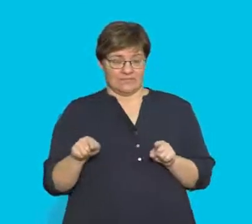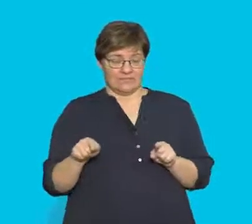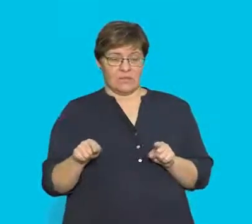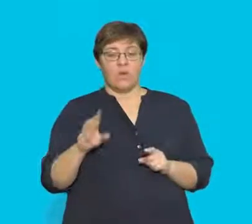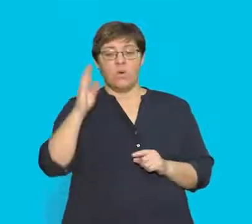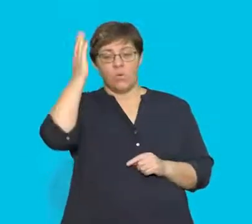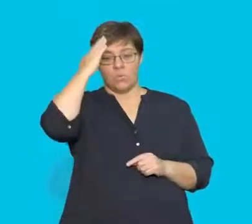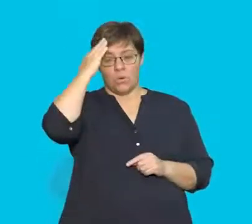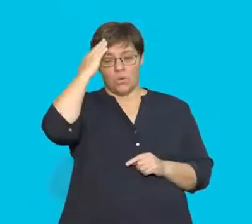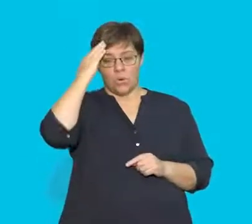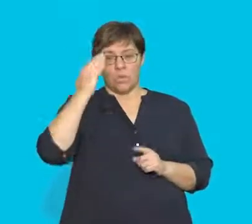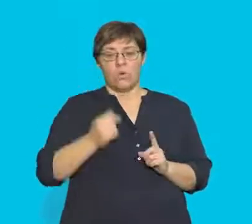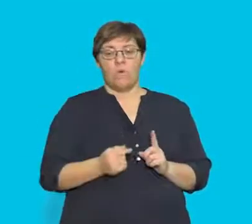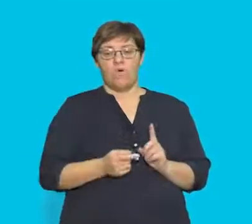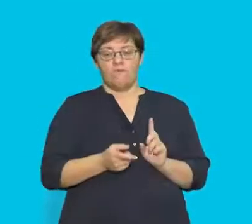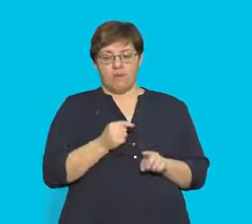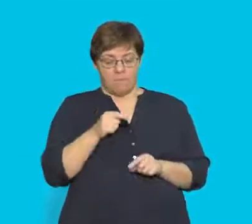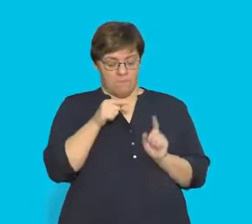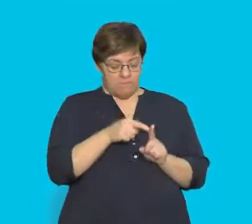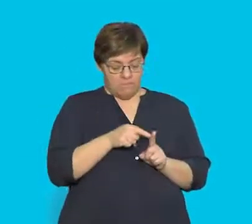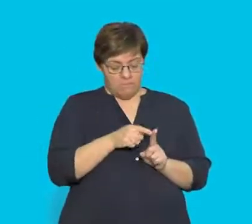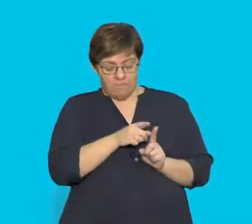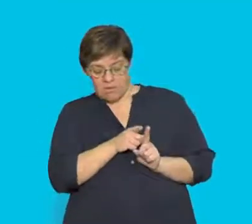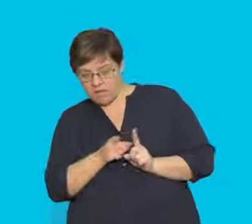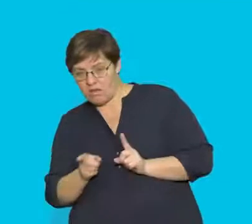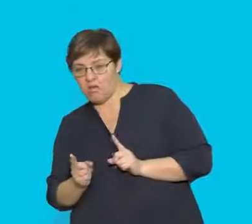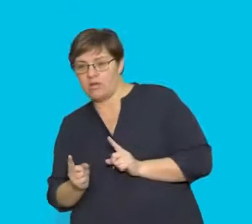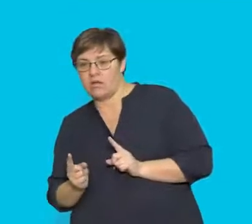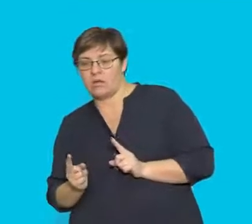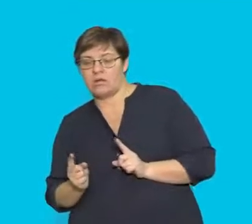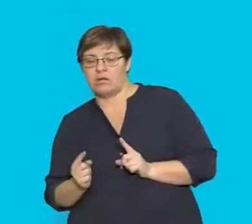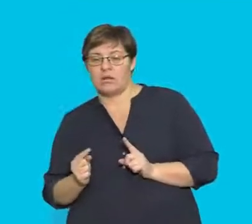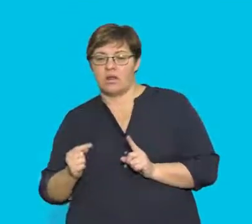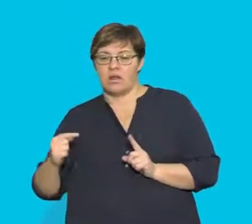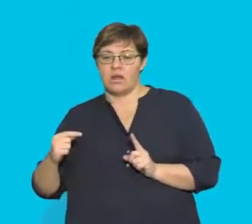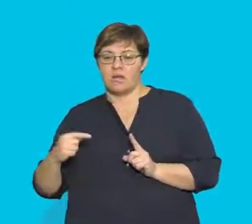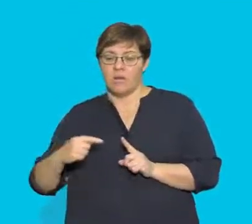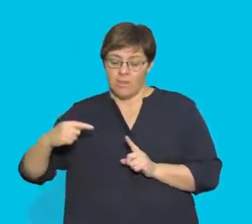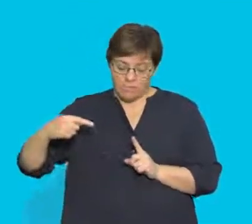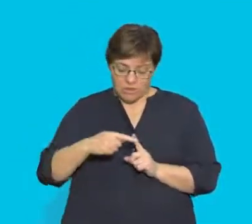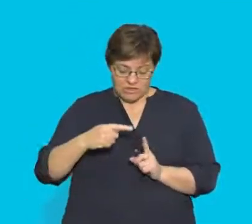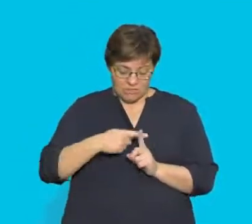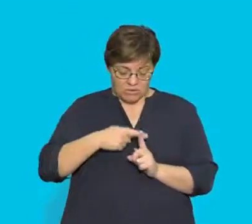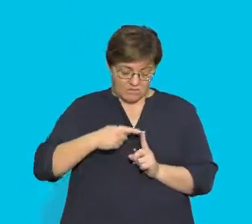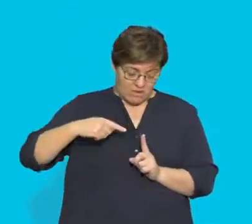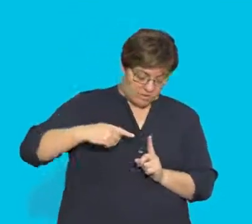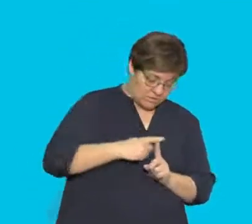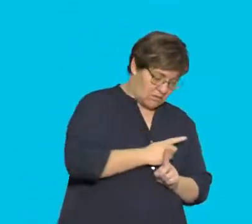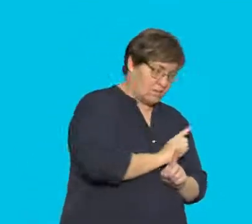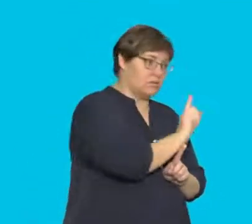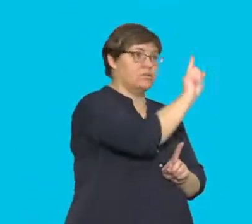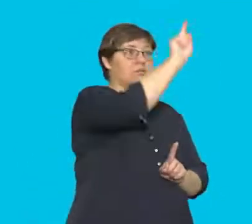know that the current is coming around the loop in the direction that I've indicated in those blue